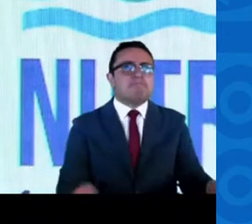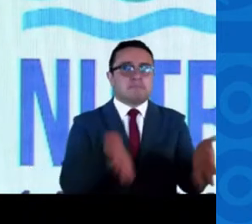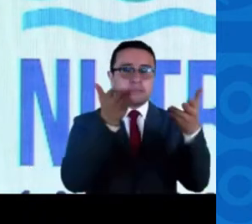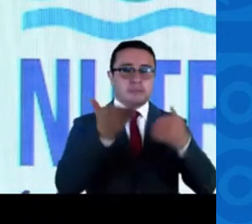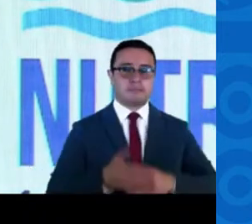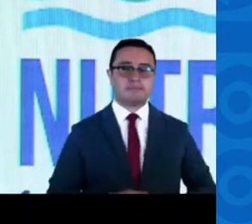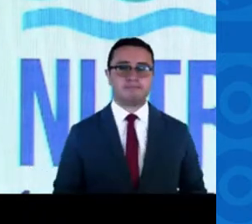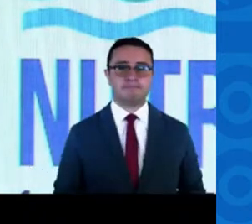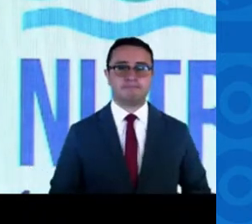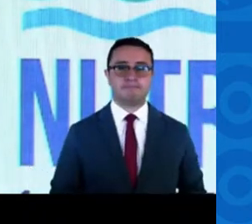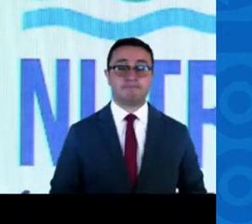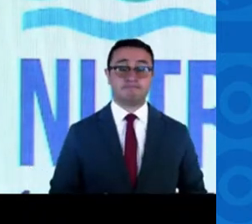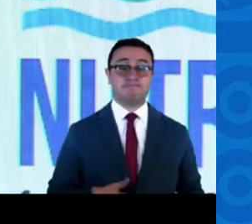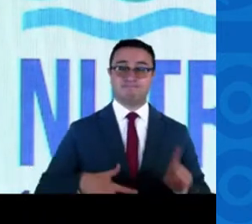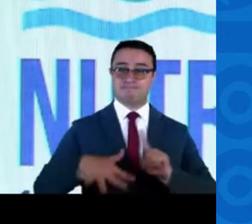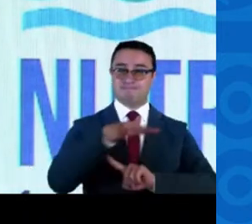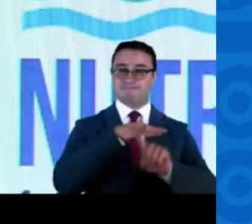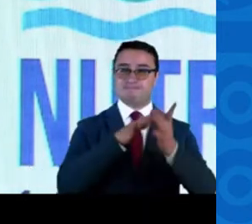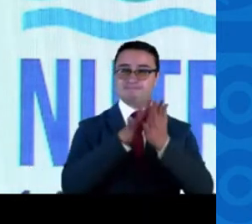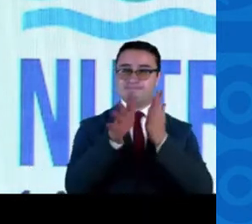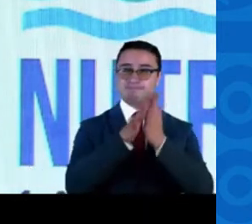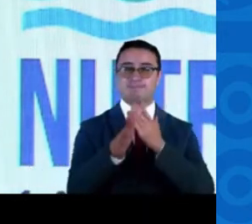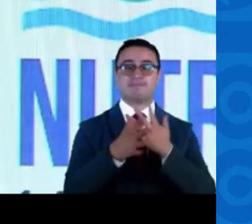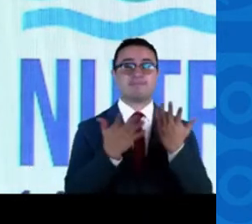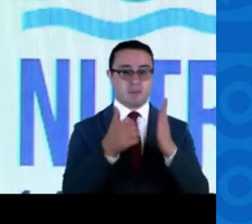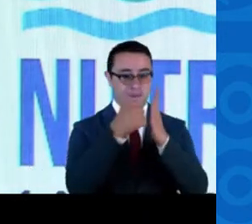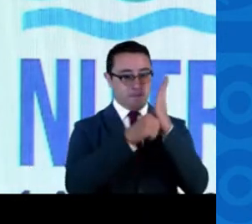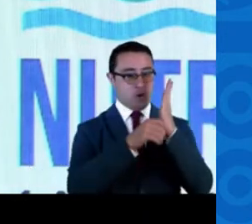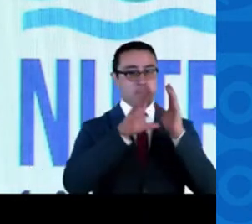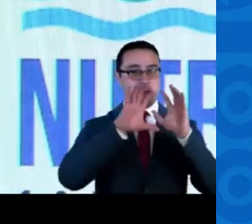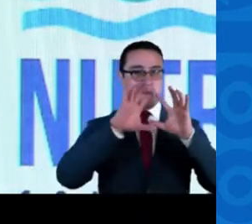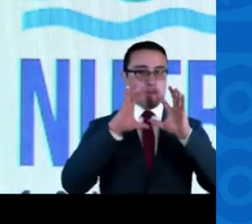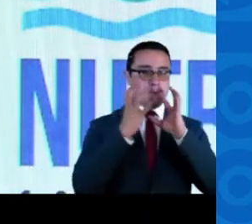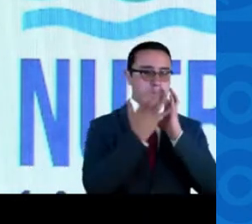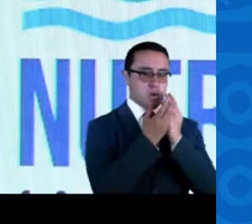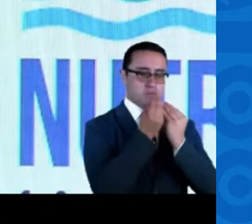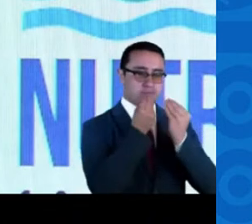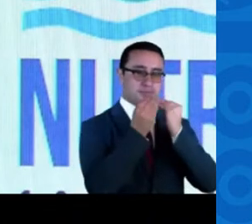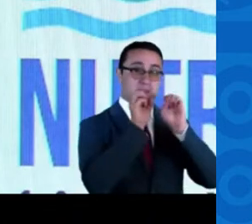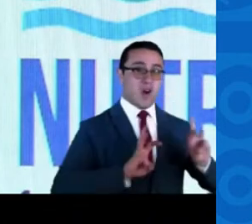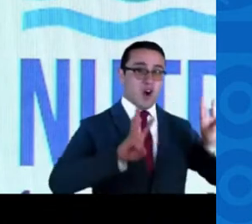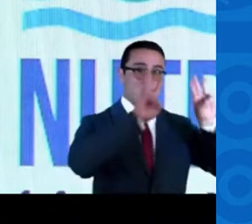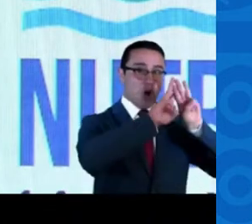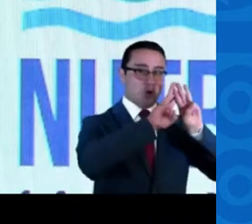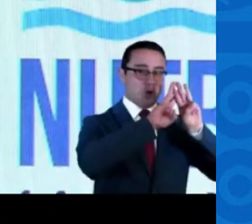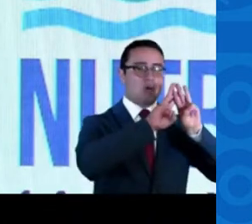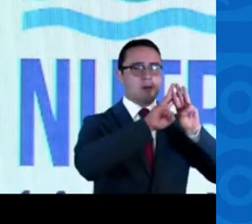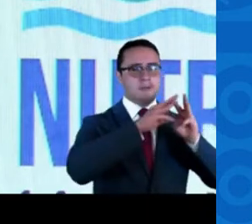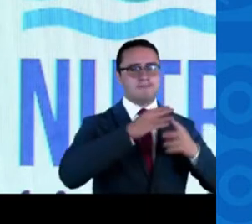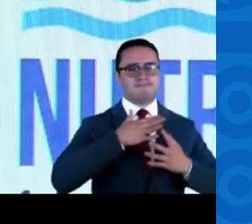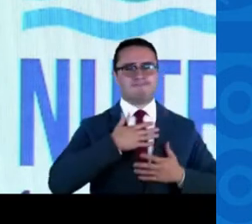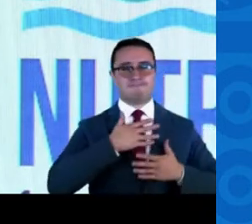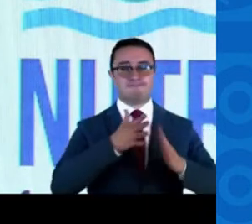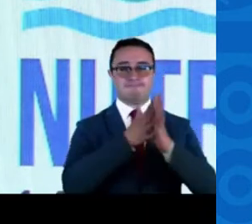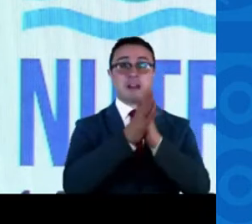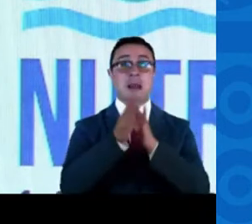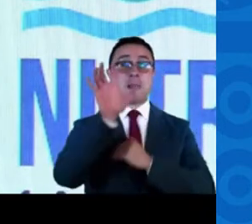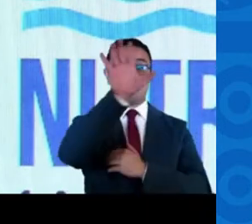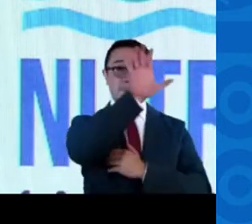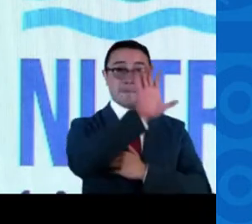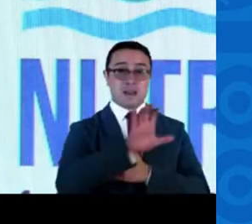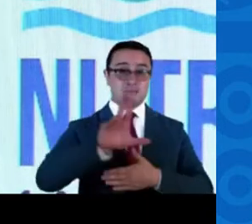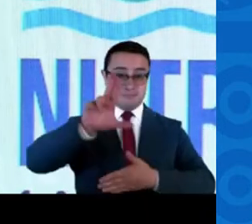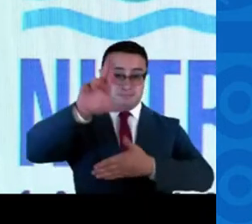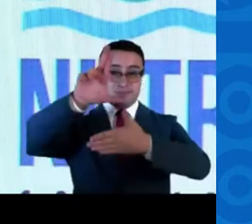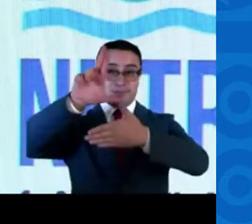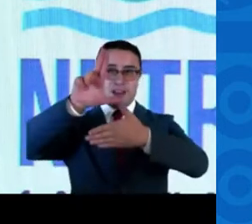for the most vulnerable populations in Colombia. We are also very pleased from the World Food Program of the United Nations to learn that